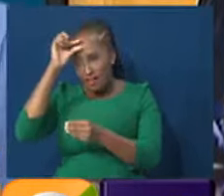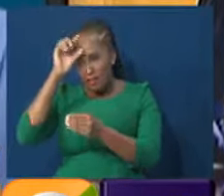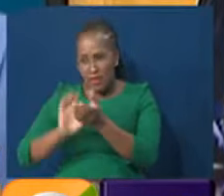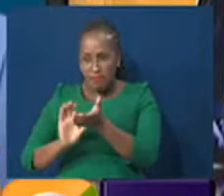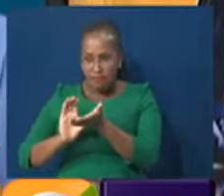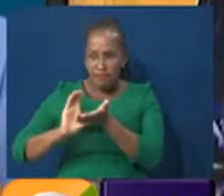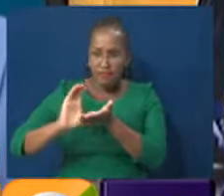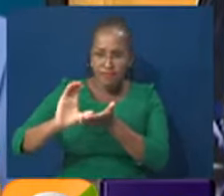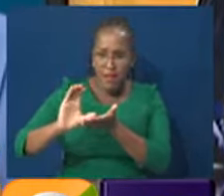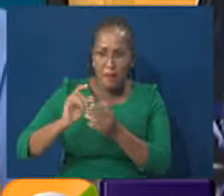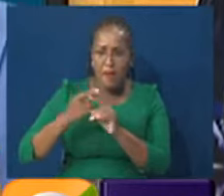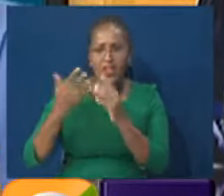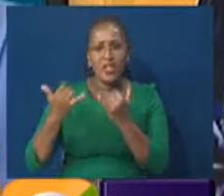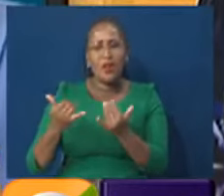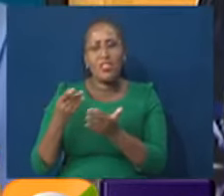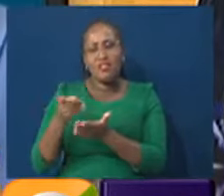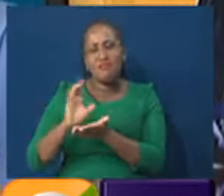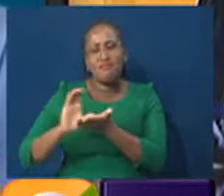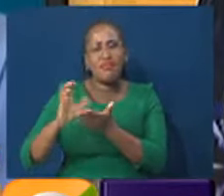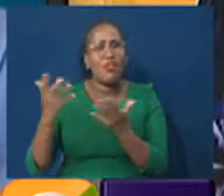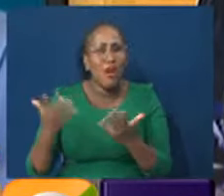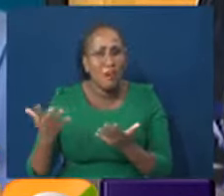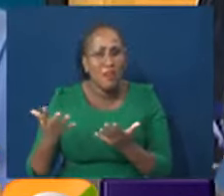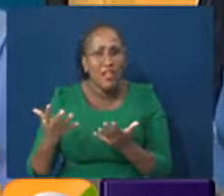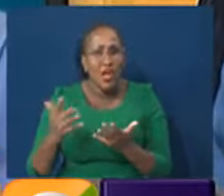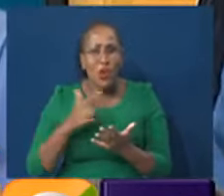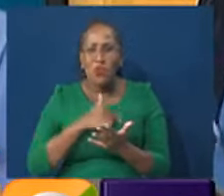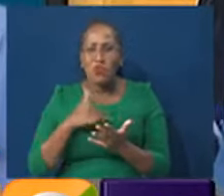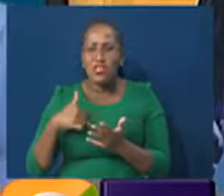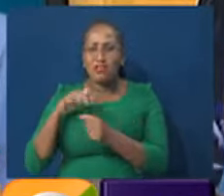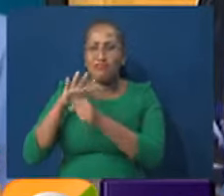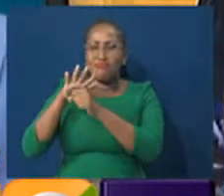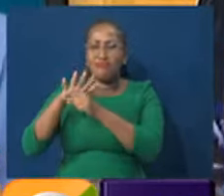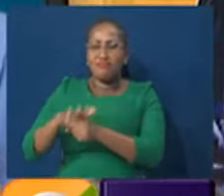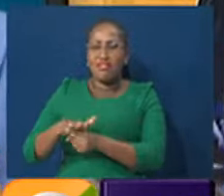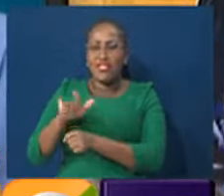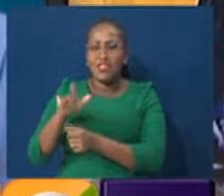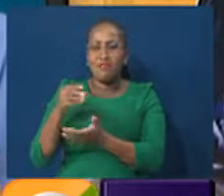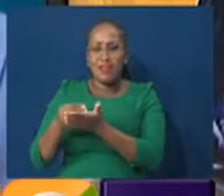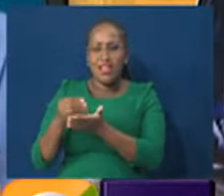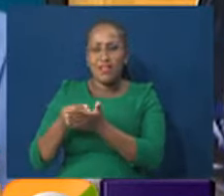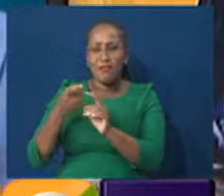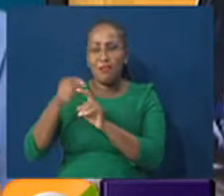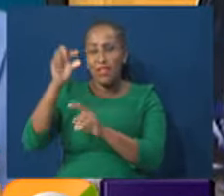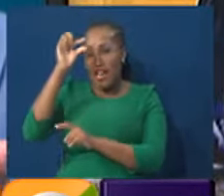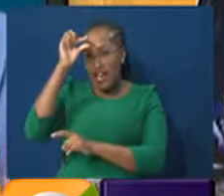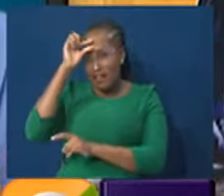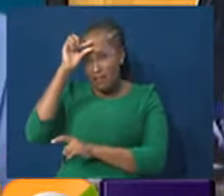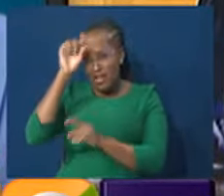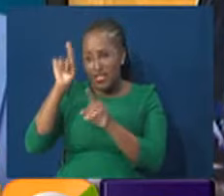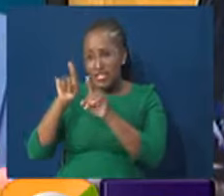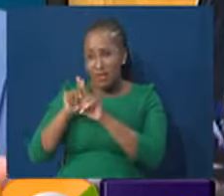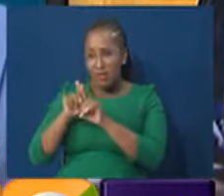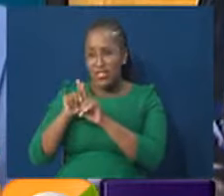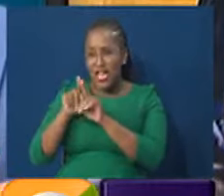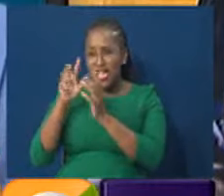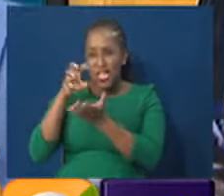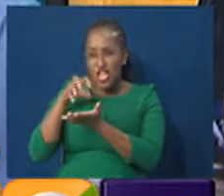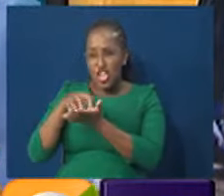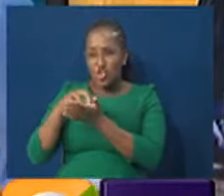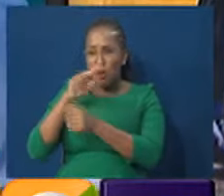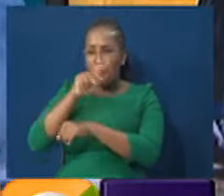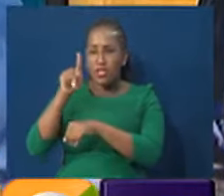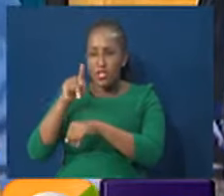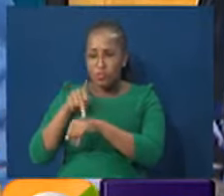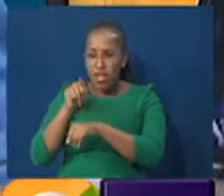are the government subsidies? We have demonized that subsidy as a matter of principle. A subsidy is